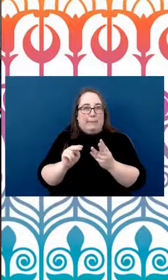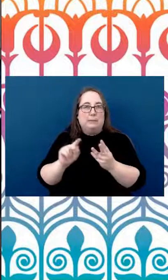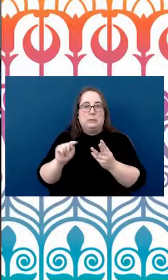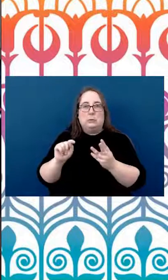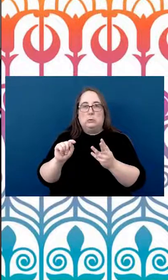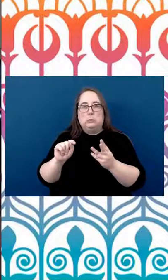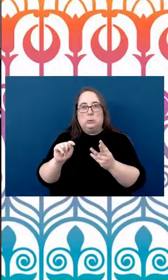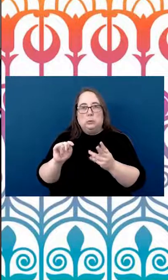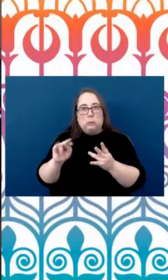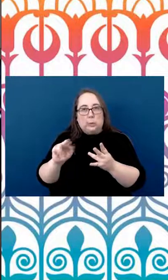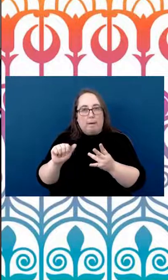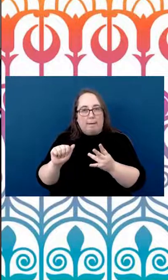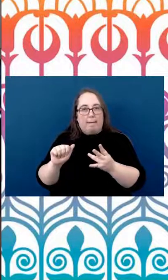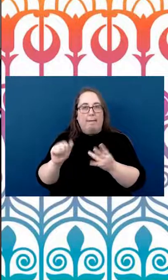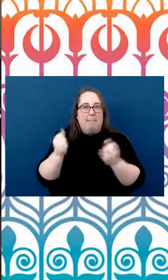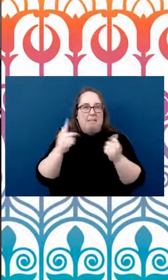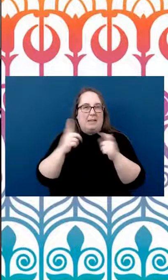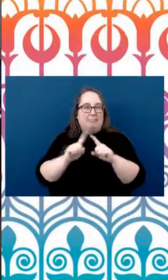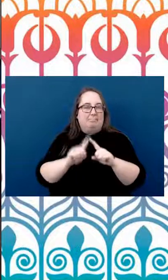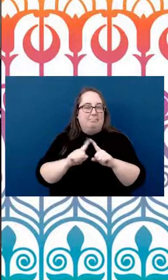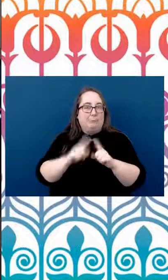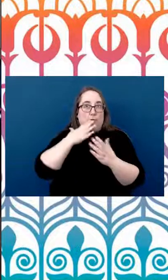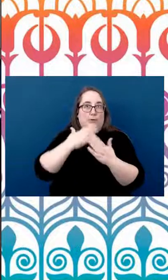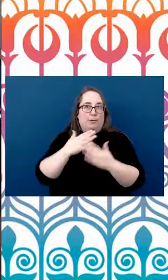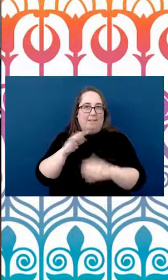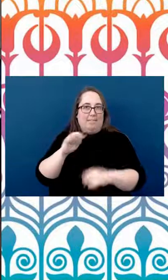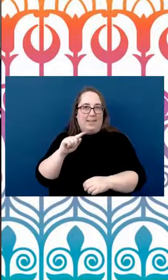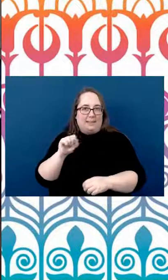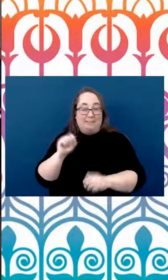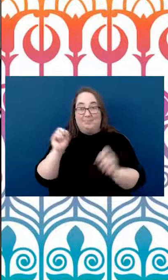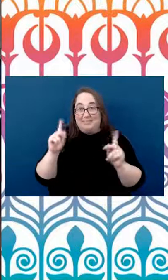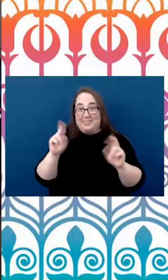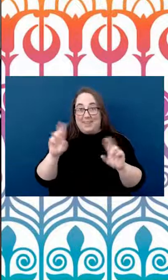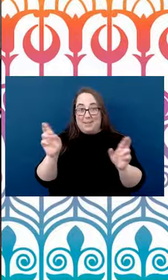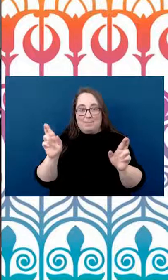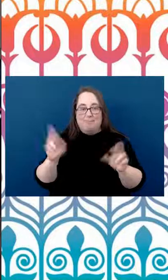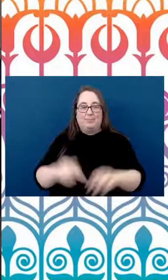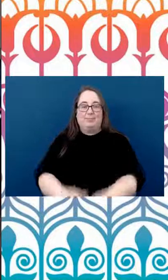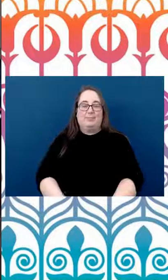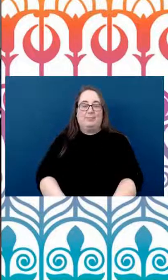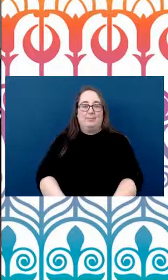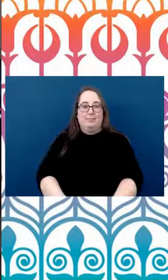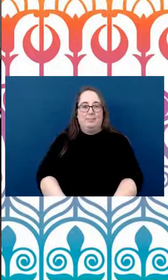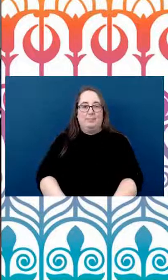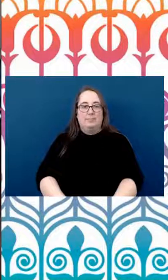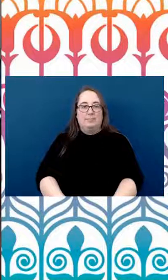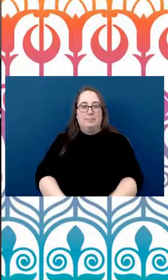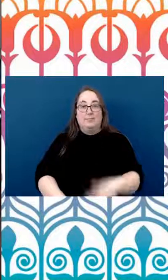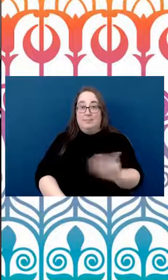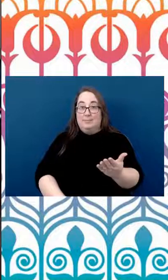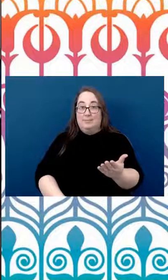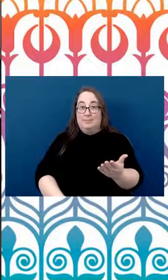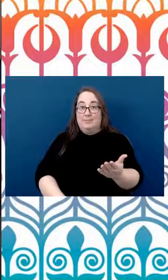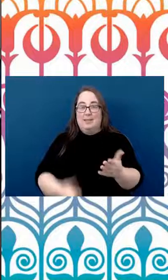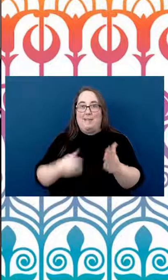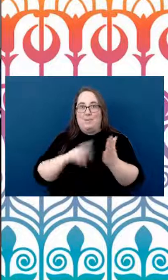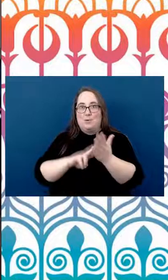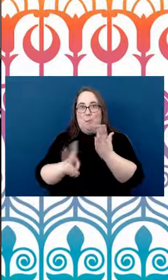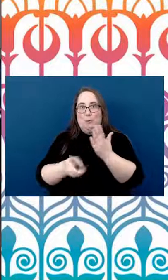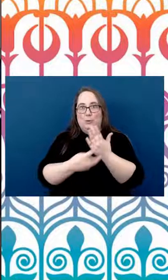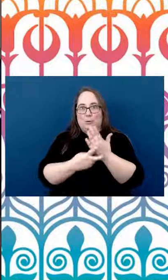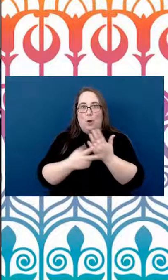other fats that you can have. All right, you guys. So we have 2 pieces of toast with